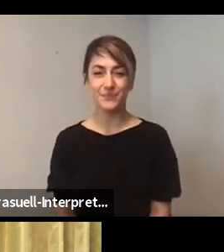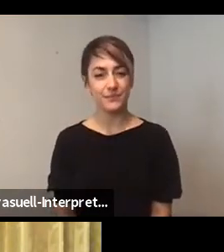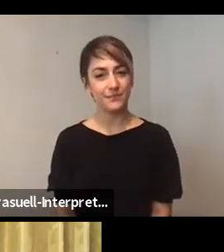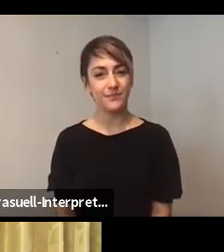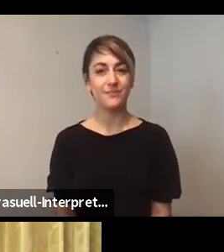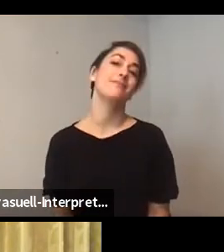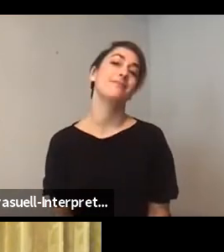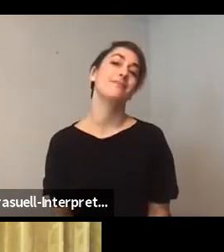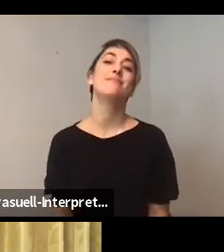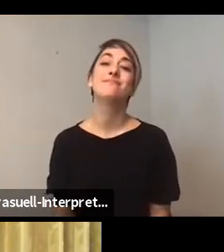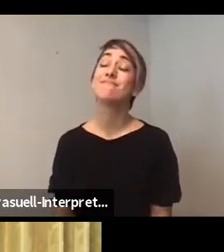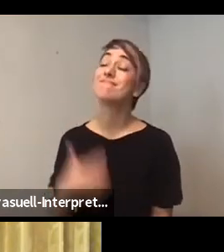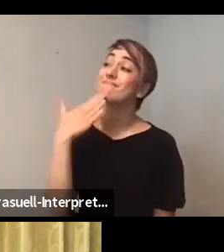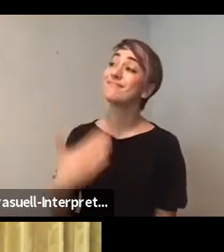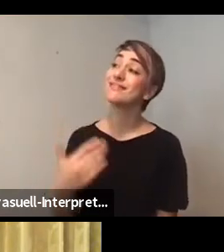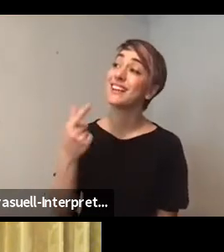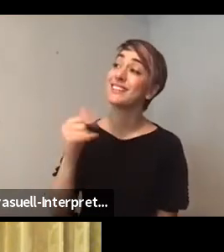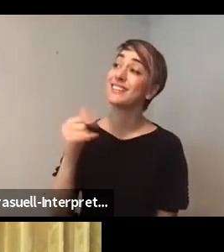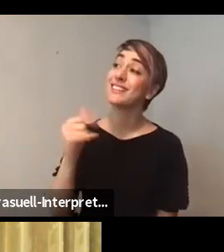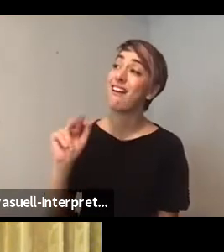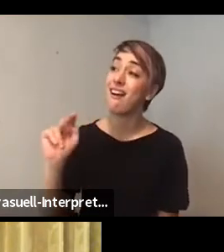Thanks, Gianna. And Daniela?